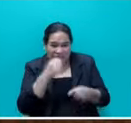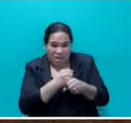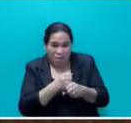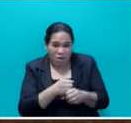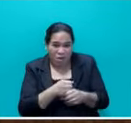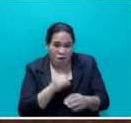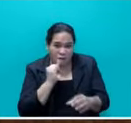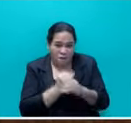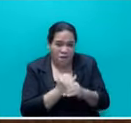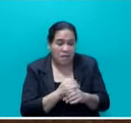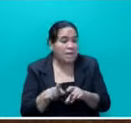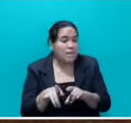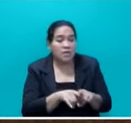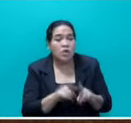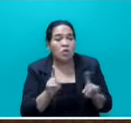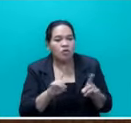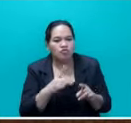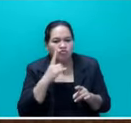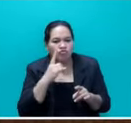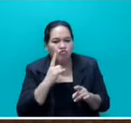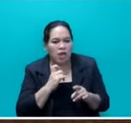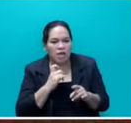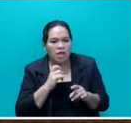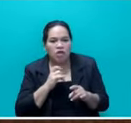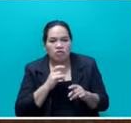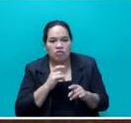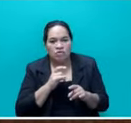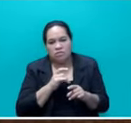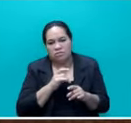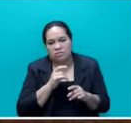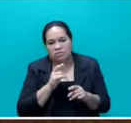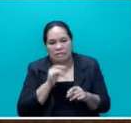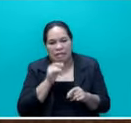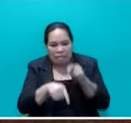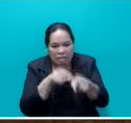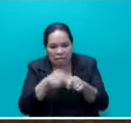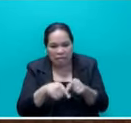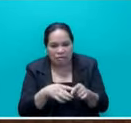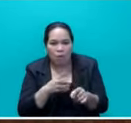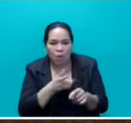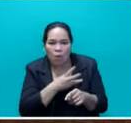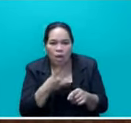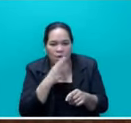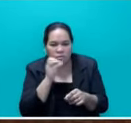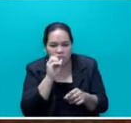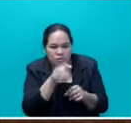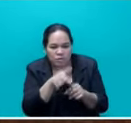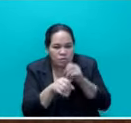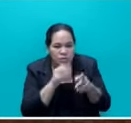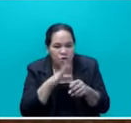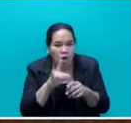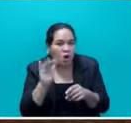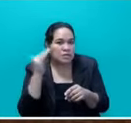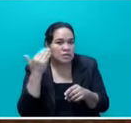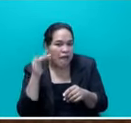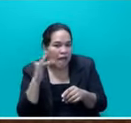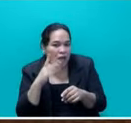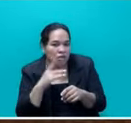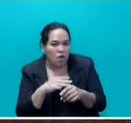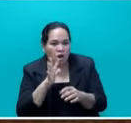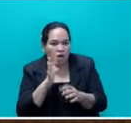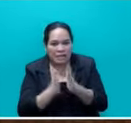she, intending to insult the modesty of a person, utters any word, makes any sound or